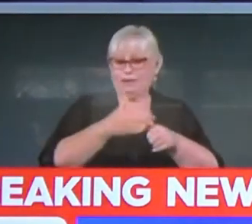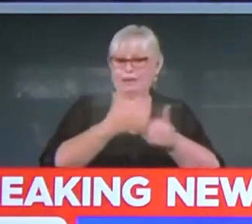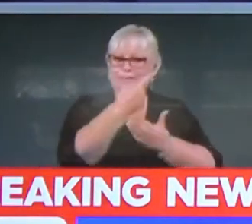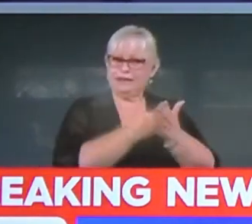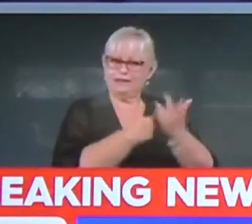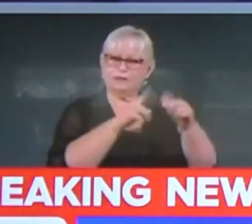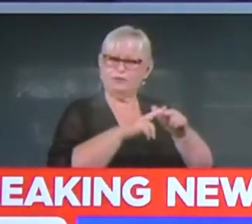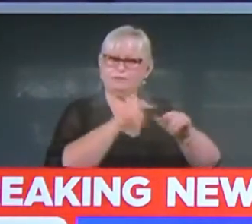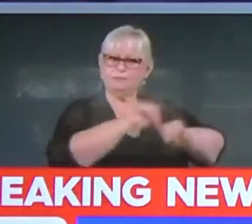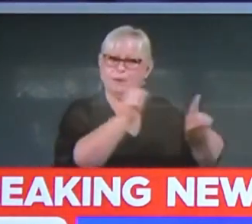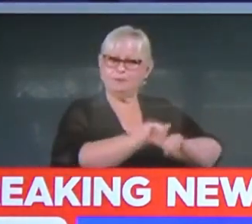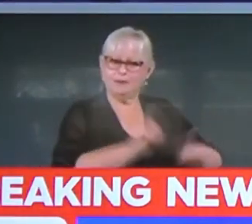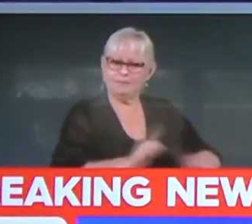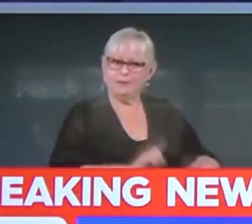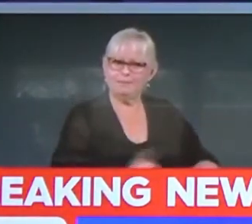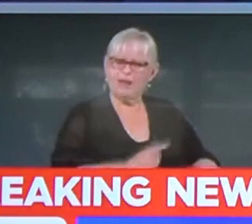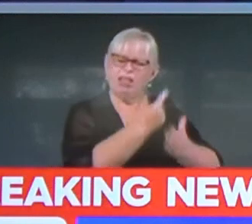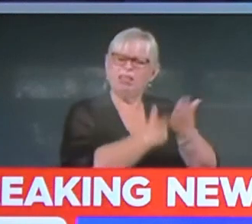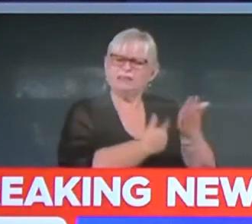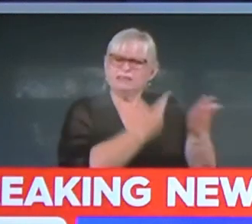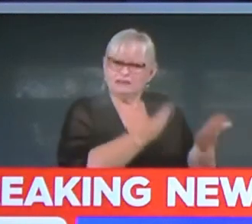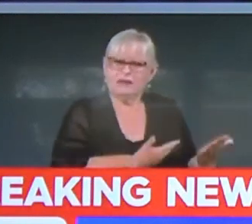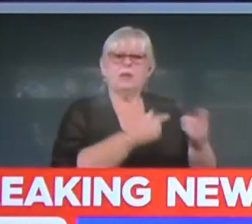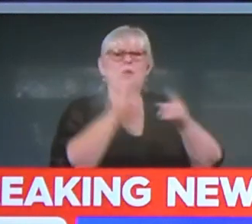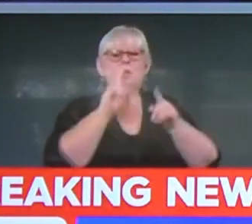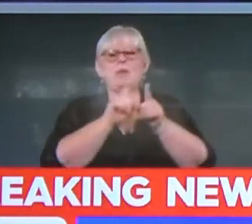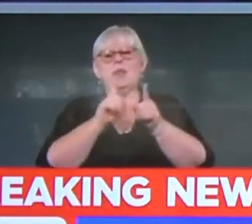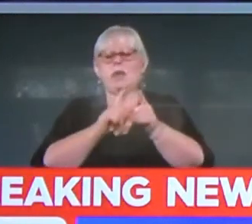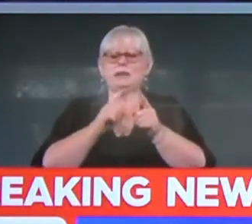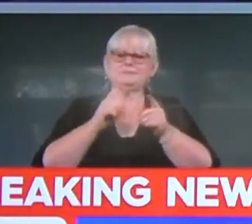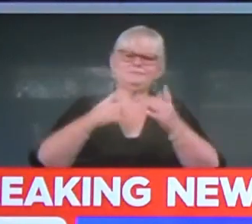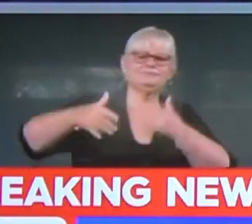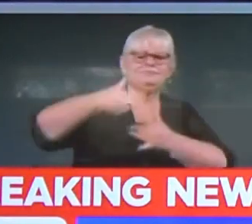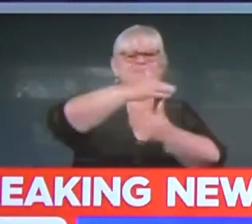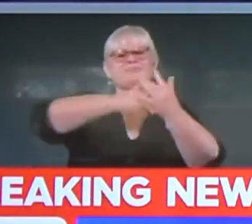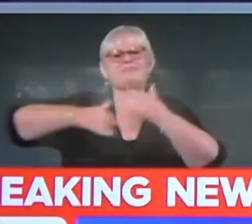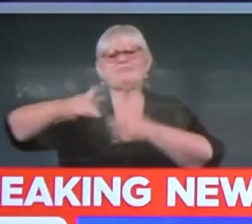of activities that largely went to the issues of social gatherings,